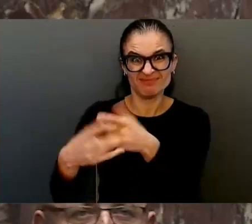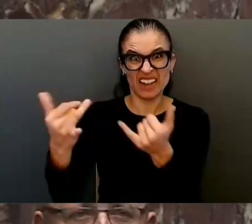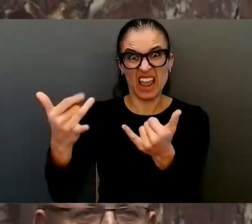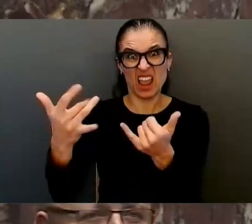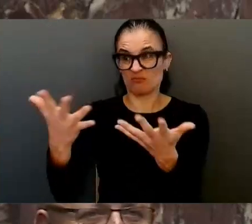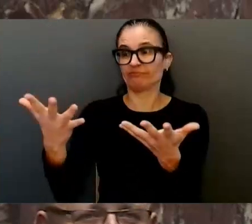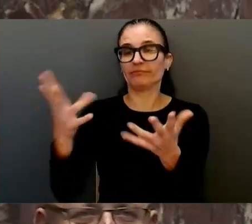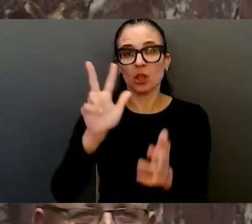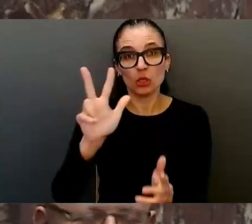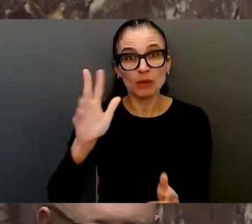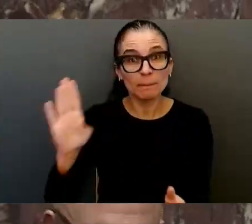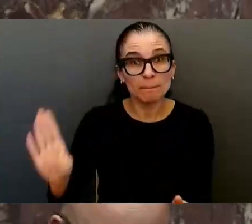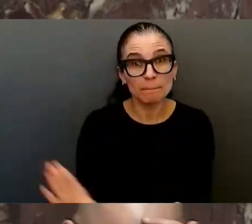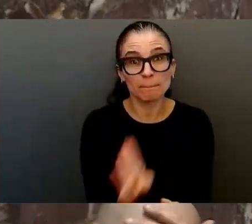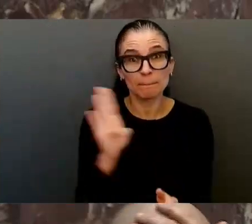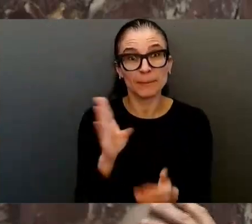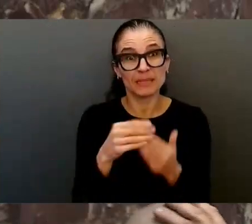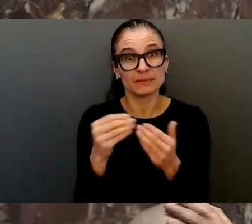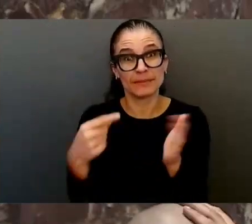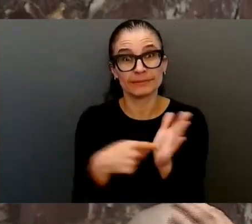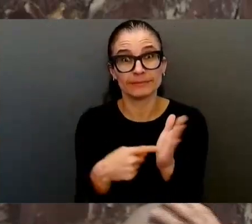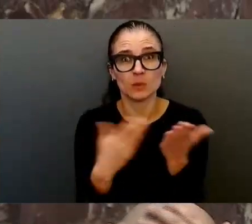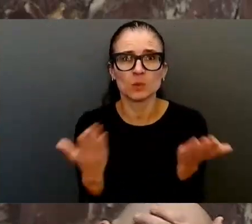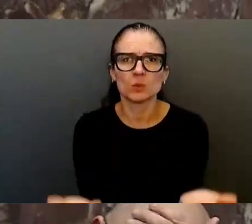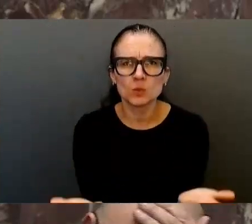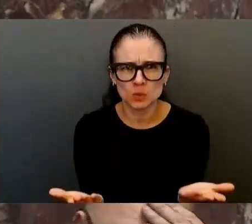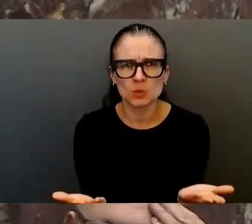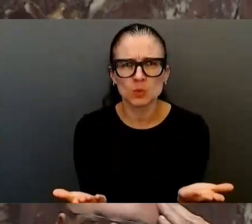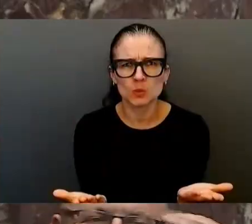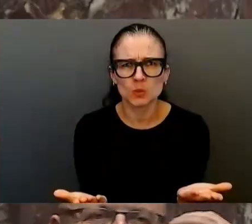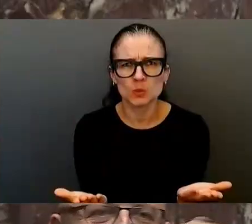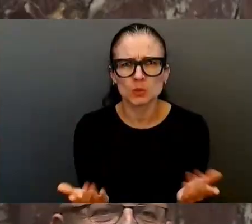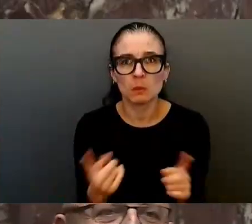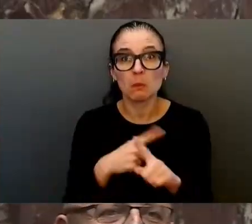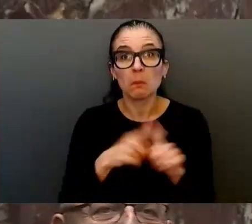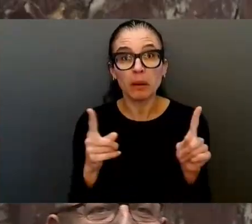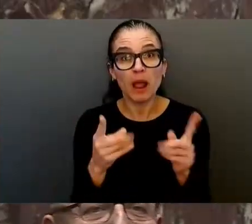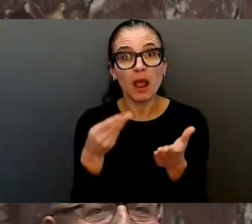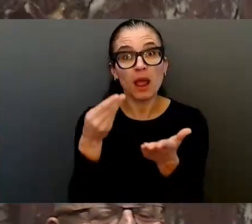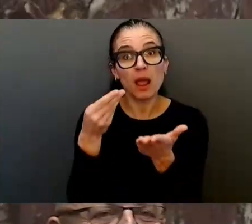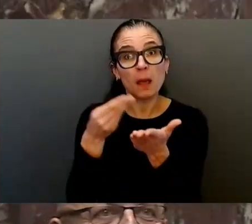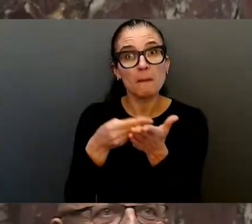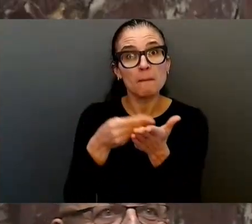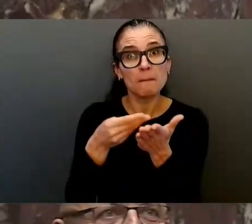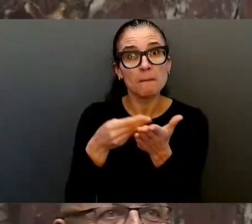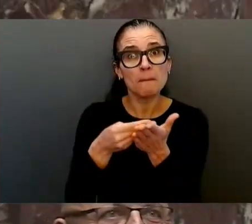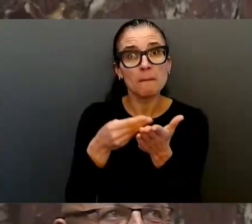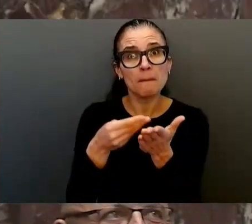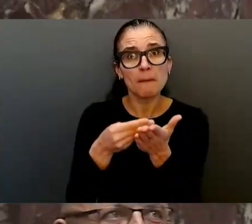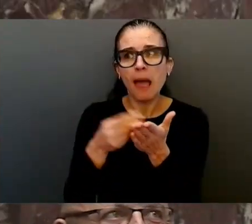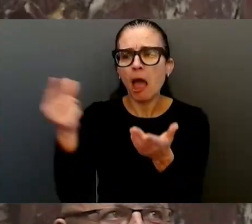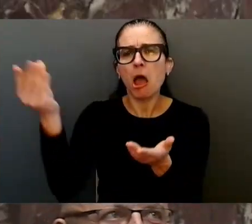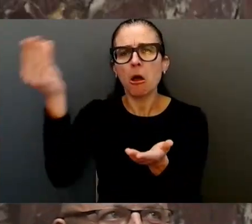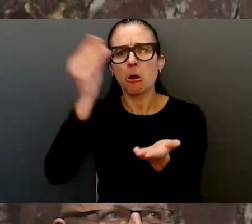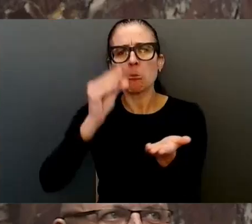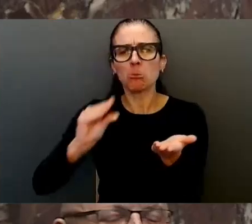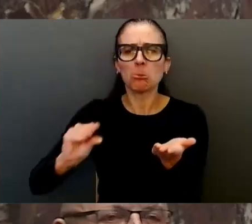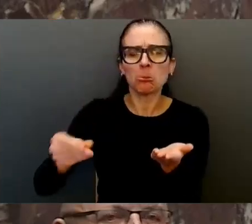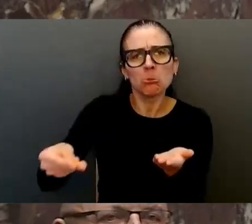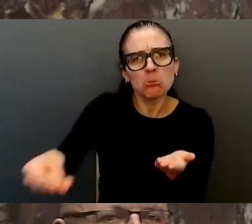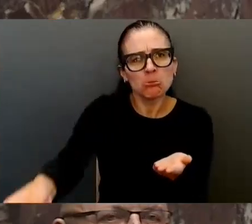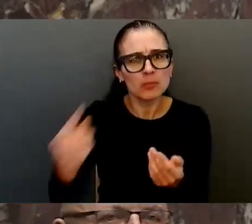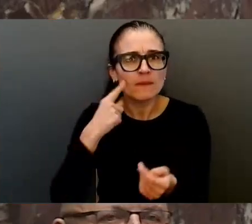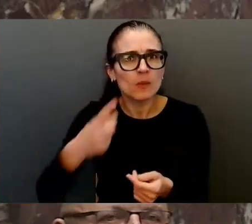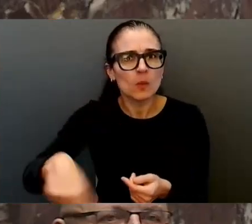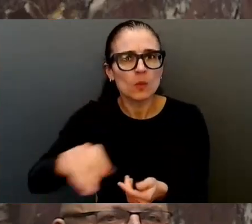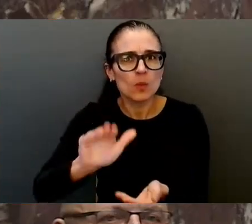in the pockets of BC's most vulnerable. My question is to the Minister of Social Development and Poverty Reduction.